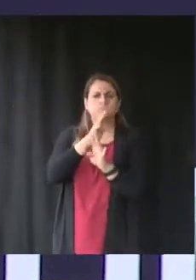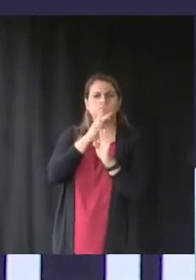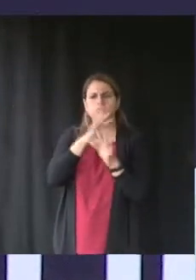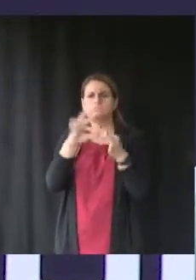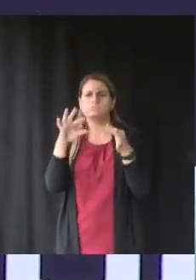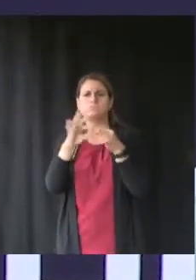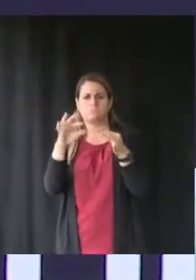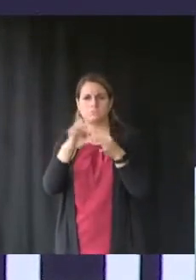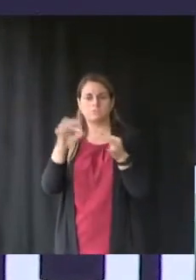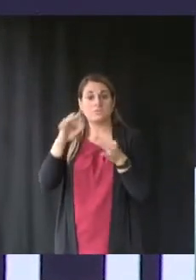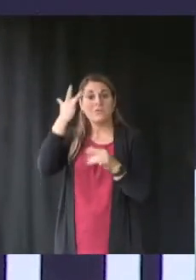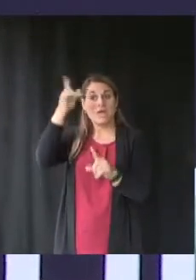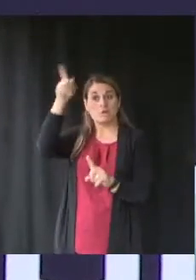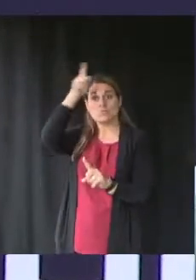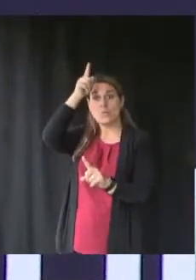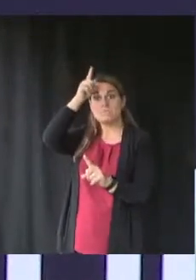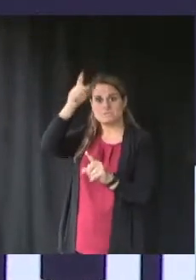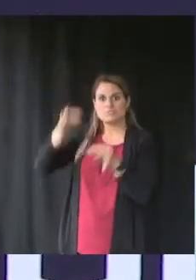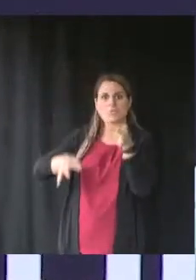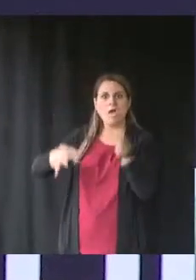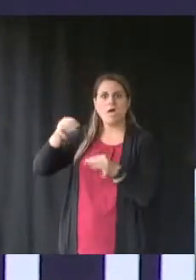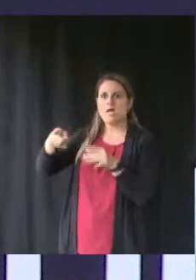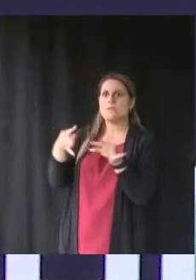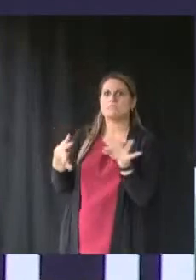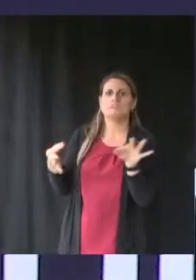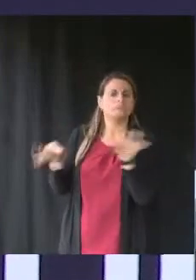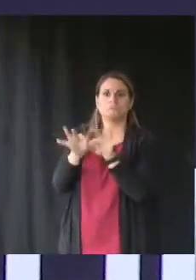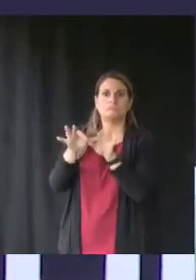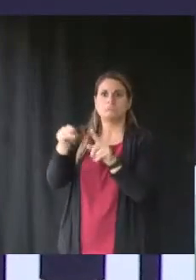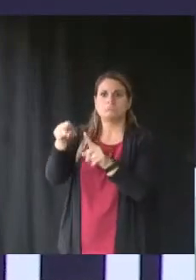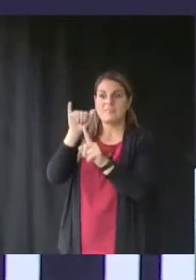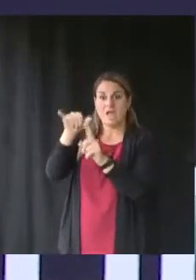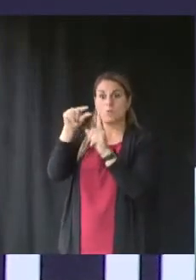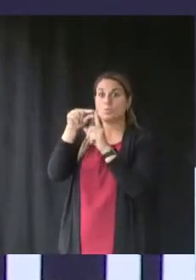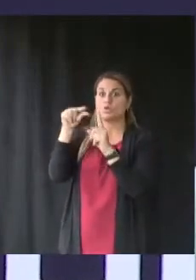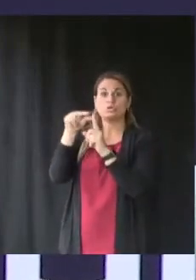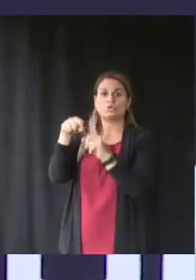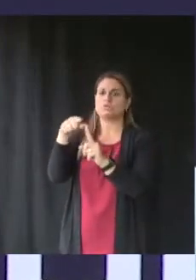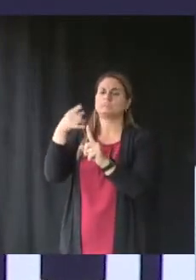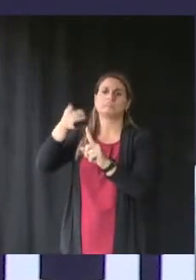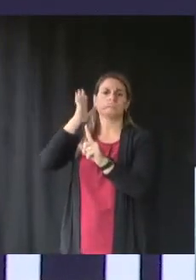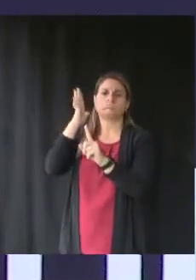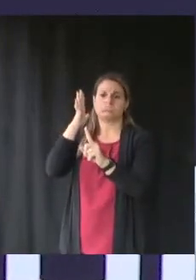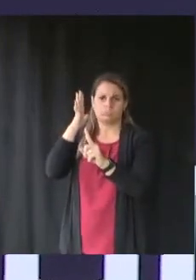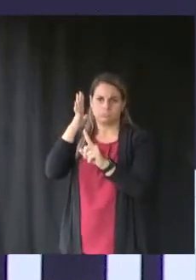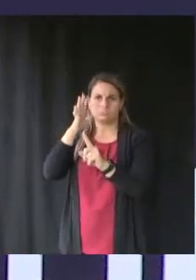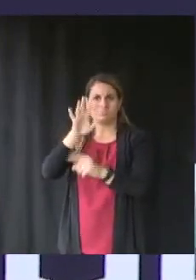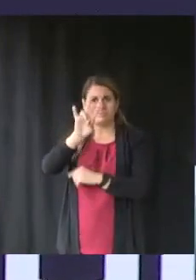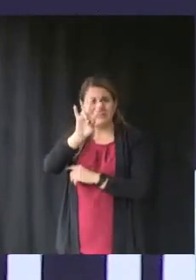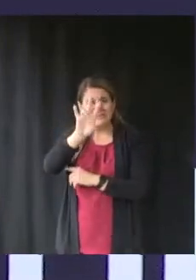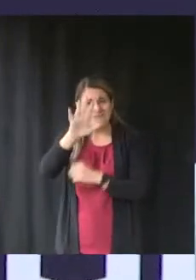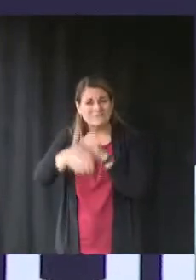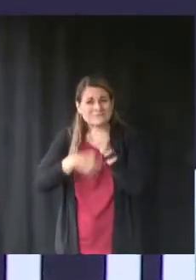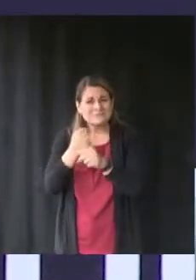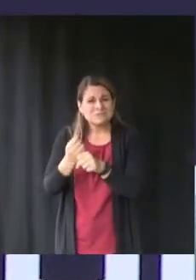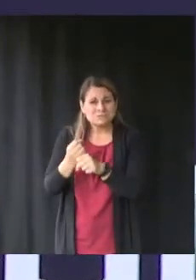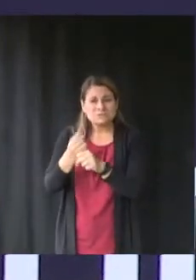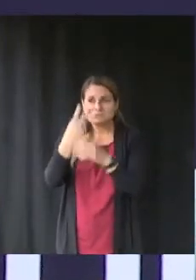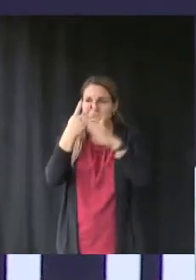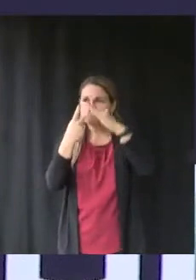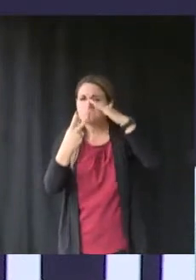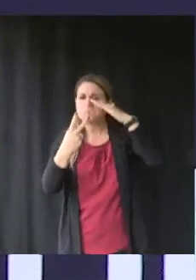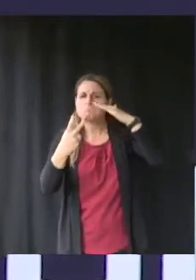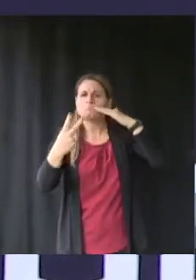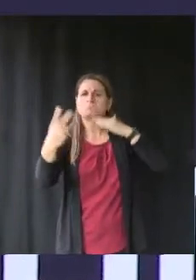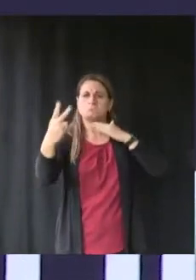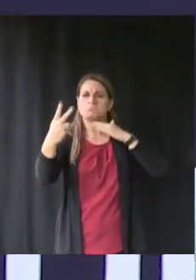critical. His words, uttered 3/4 of a century ago, predicted the conduct of the trial and, importantly, the